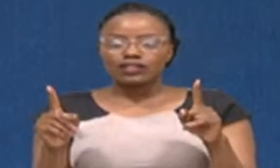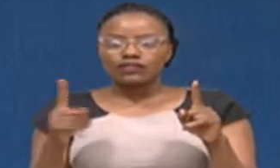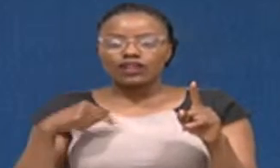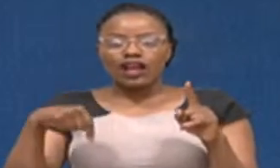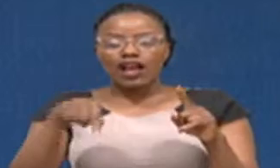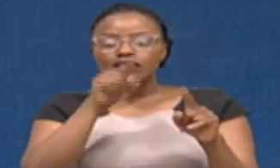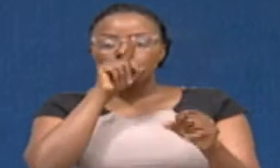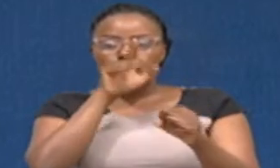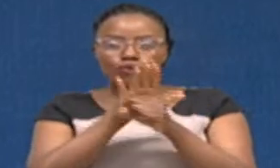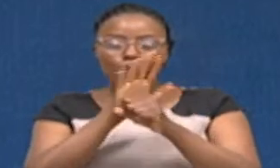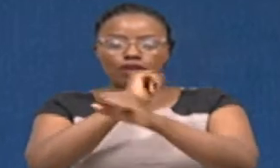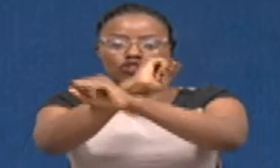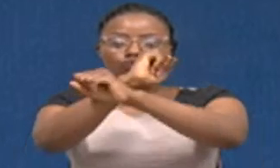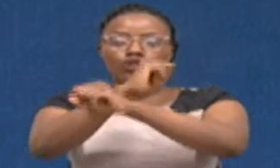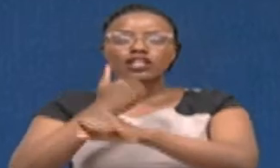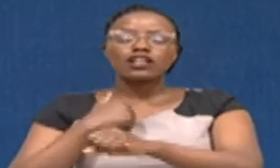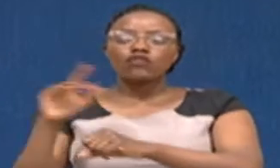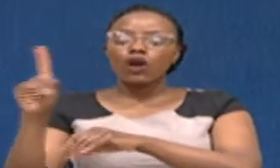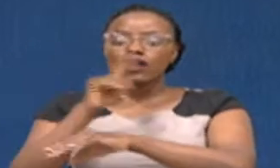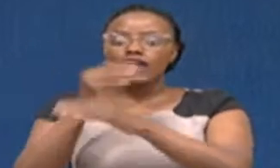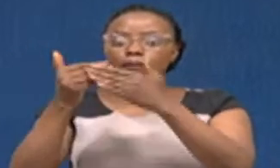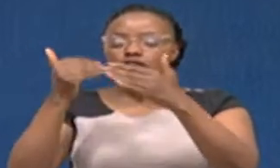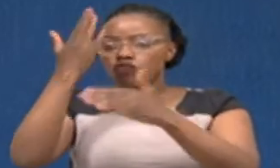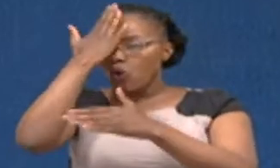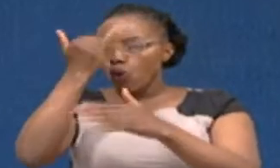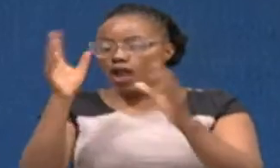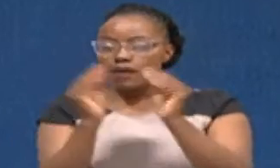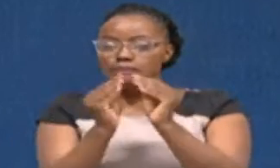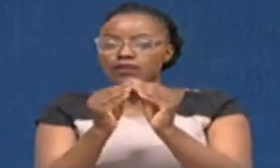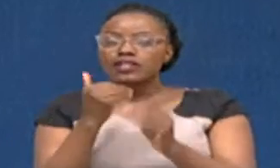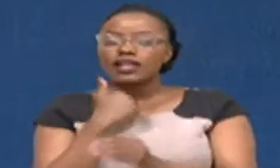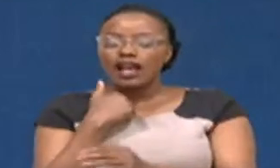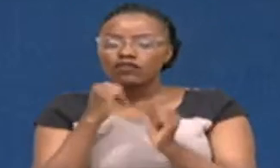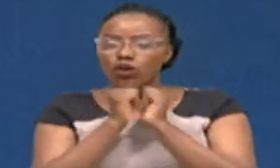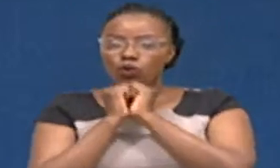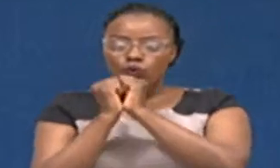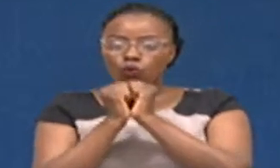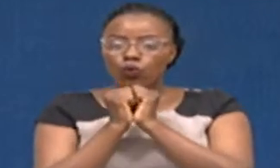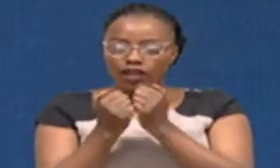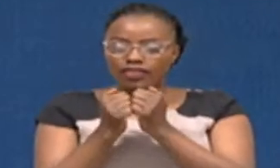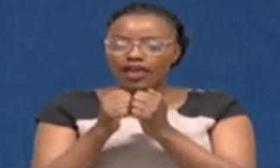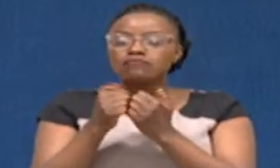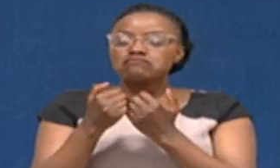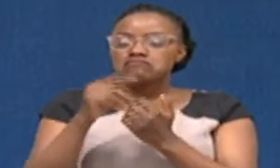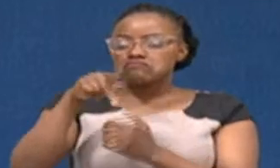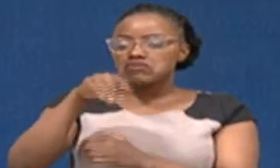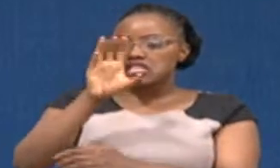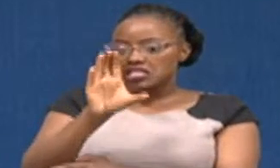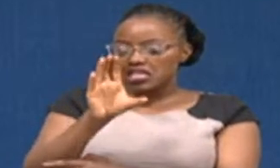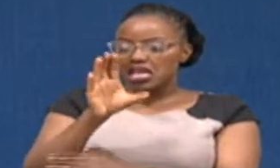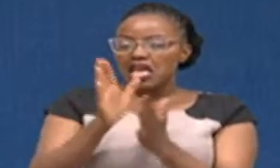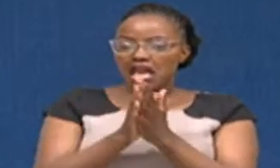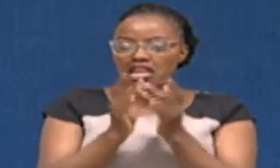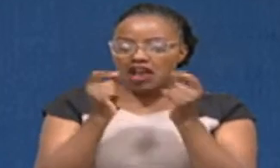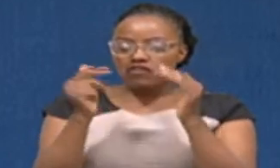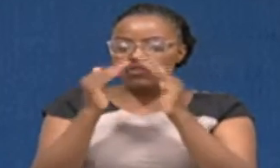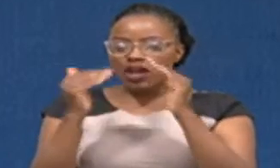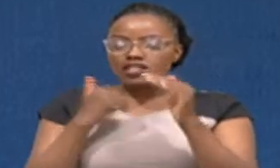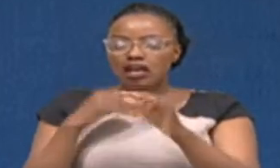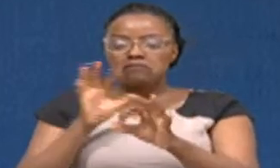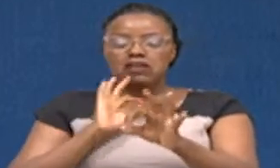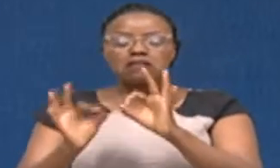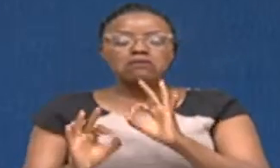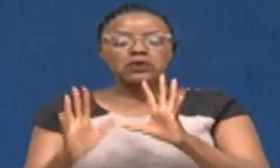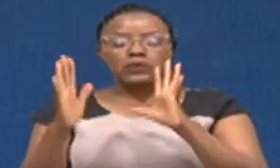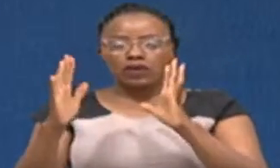We were promised protection a day before because we had a meeting with the provincial administration over some few houses that had been